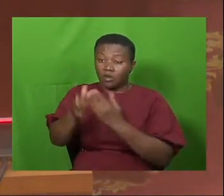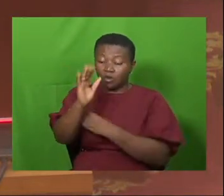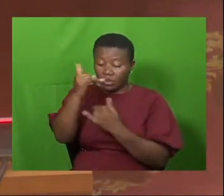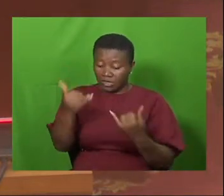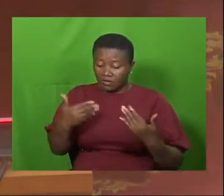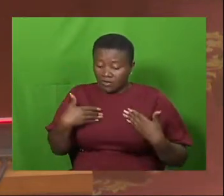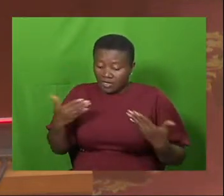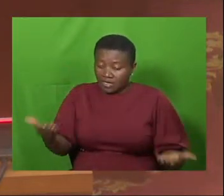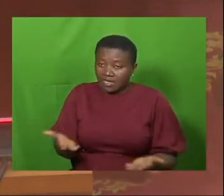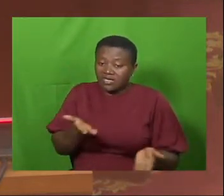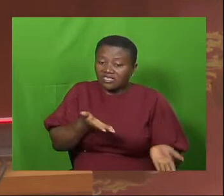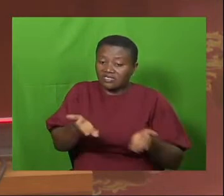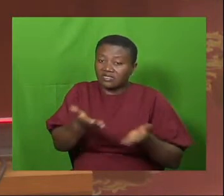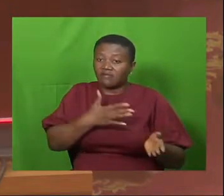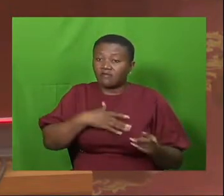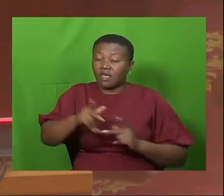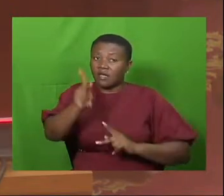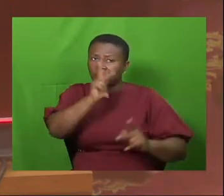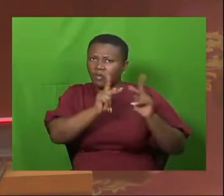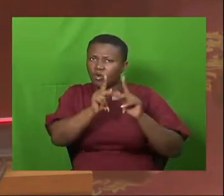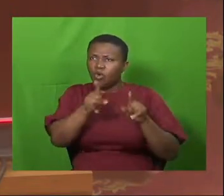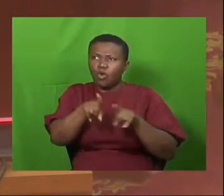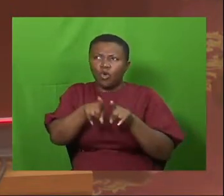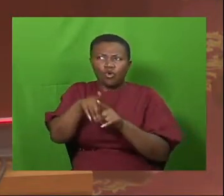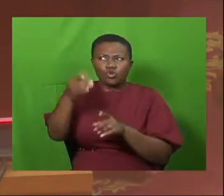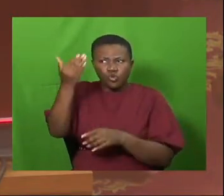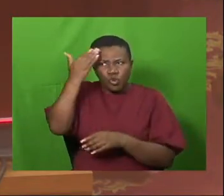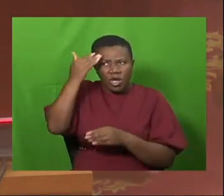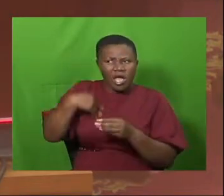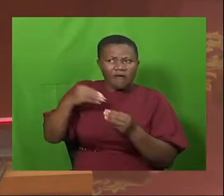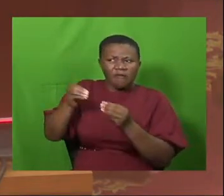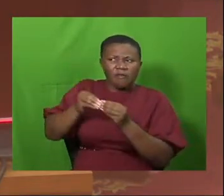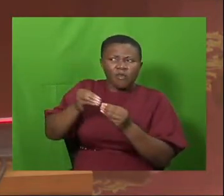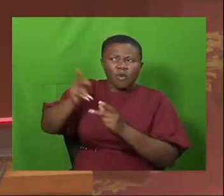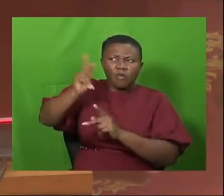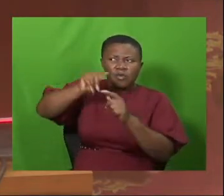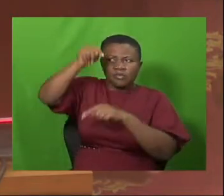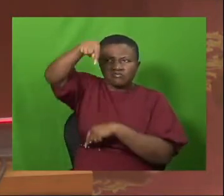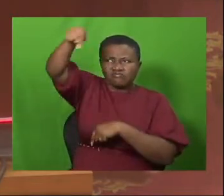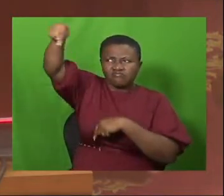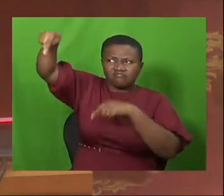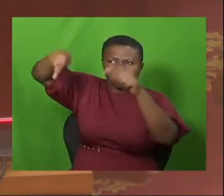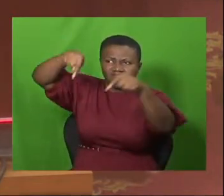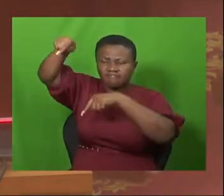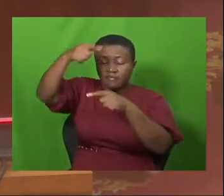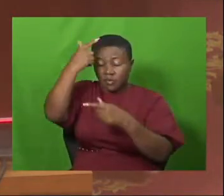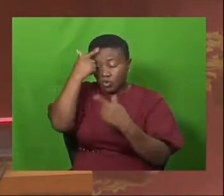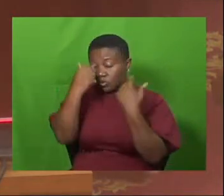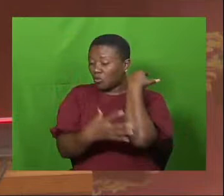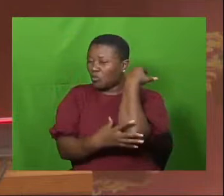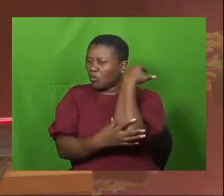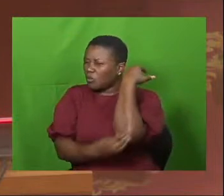Ghanaians who, as a result of poverty, could not